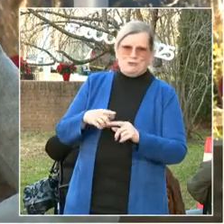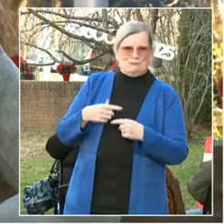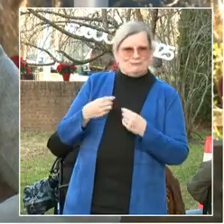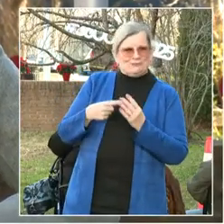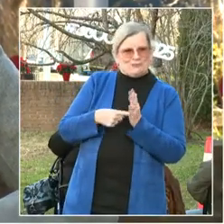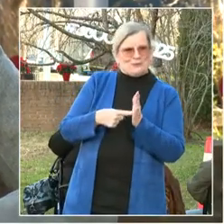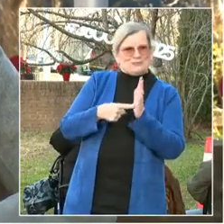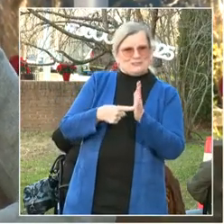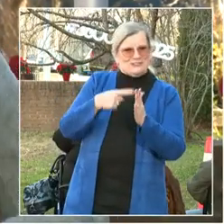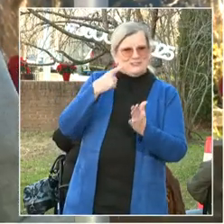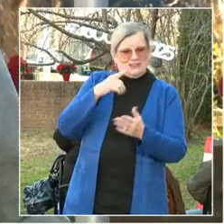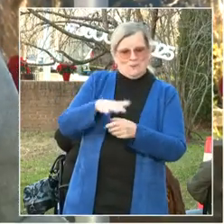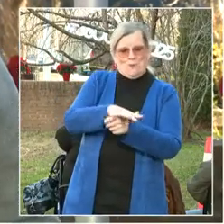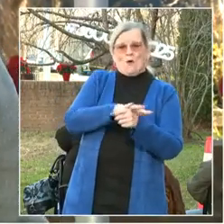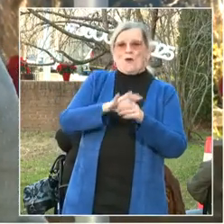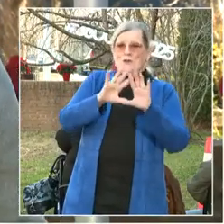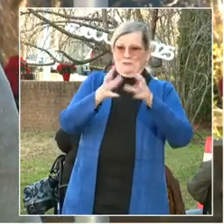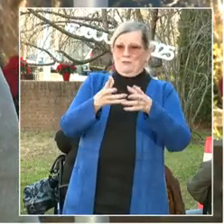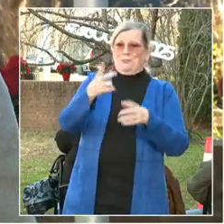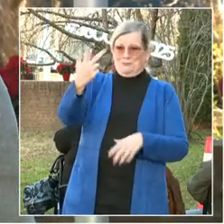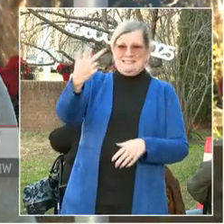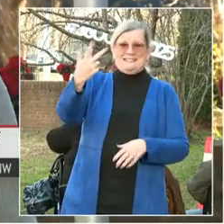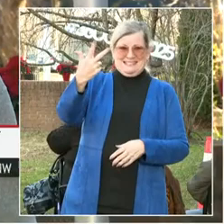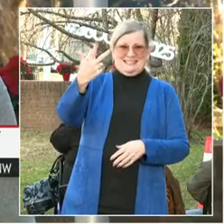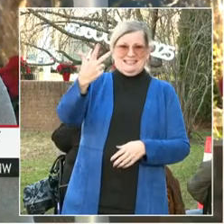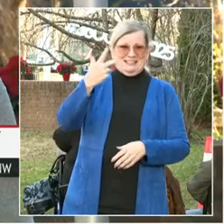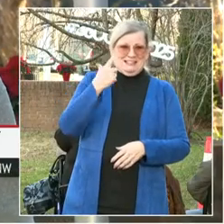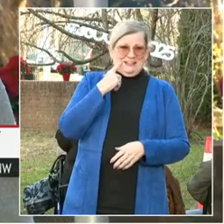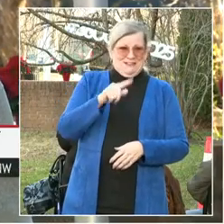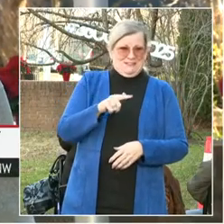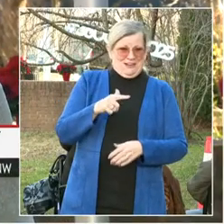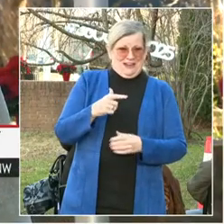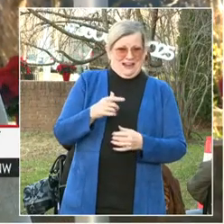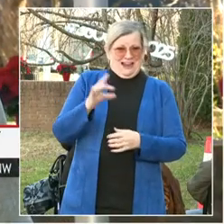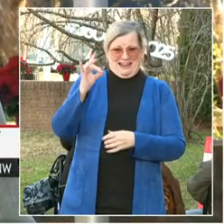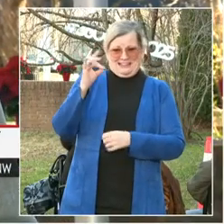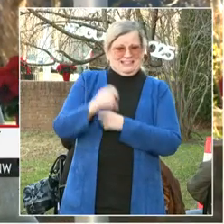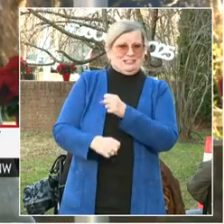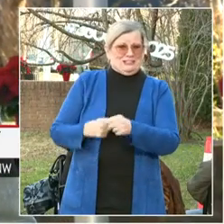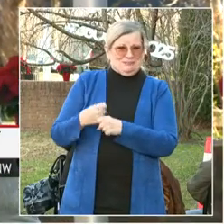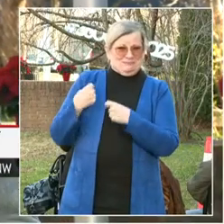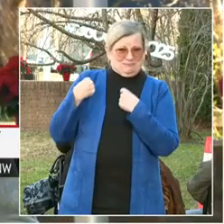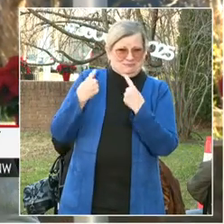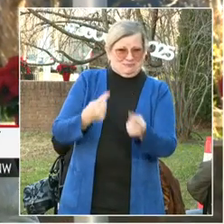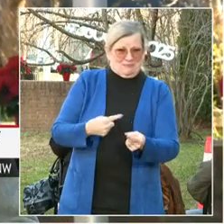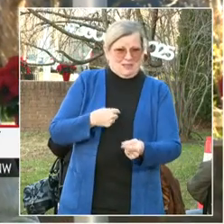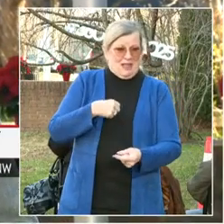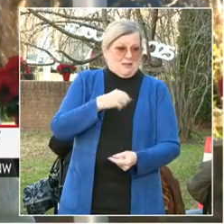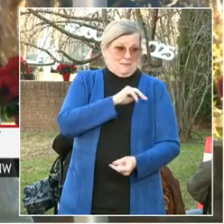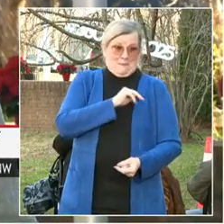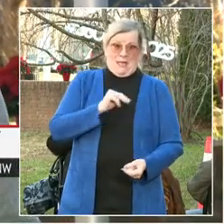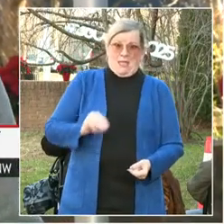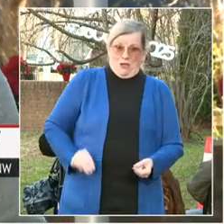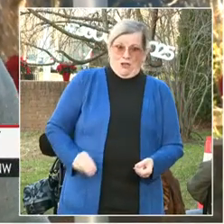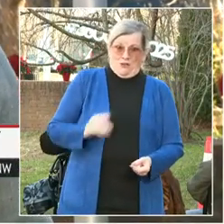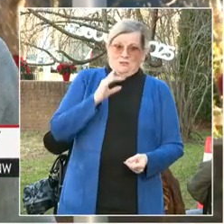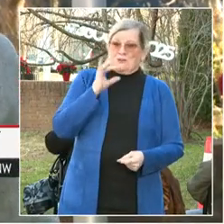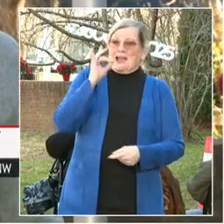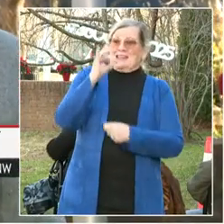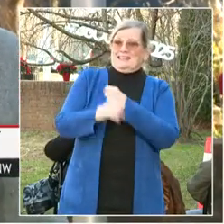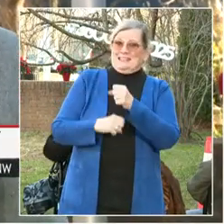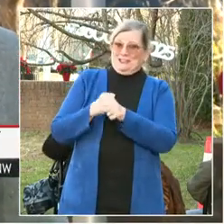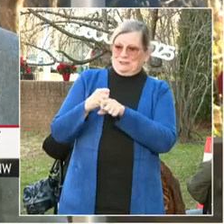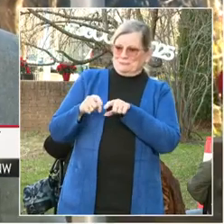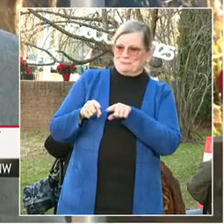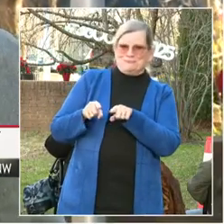on the council, and it's been my privilege to be your mayor for almost 8 years. And in that entire time, we have